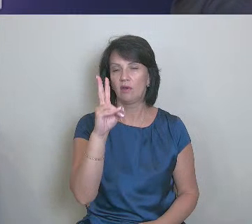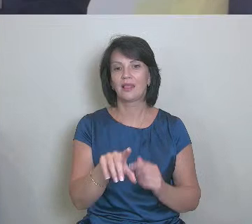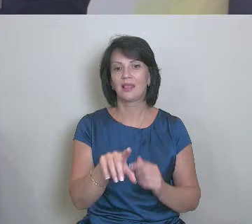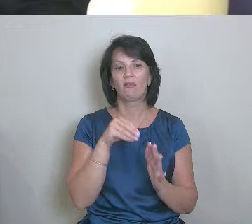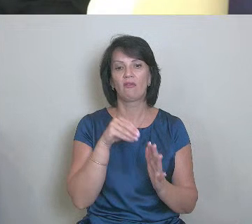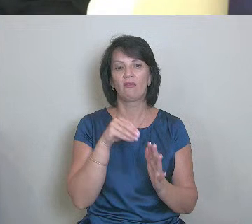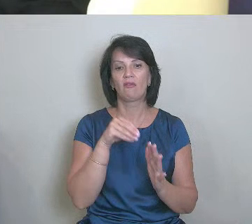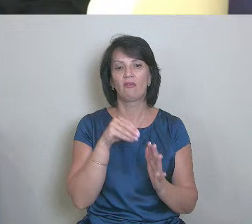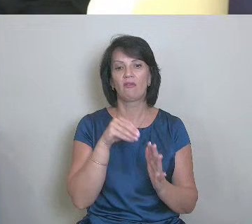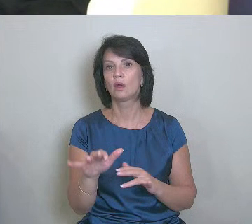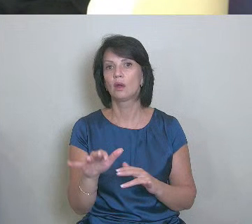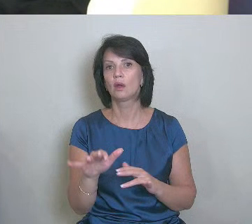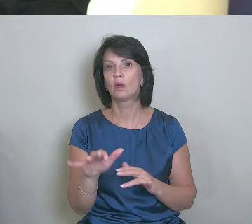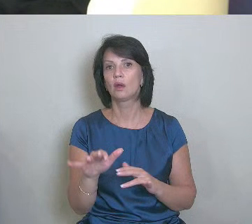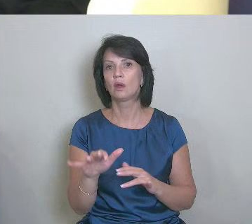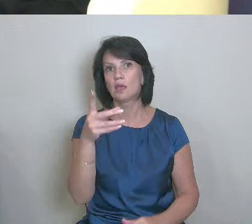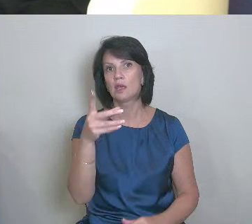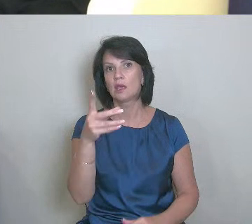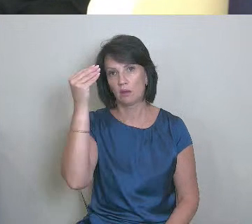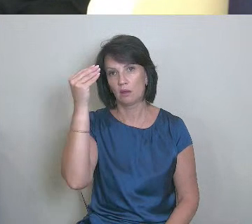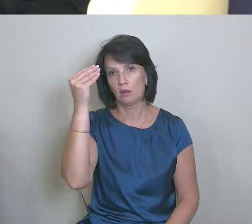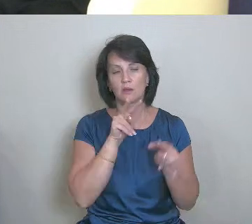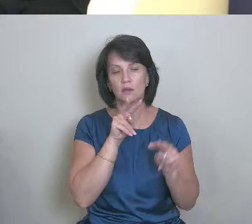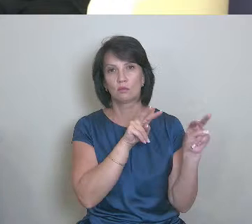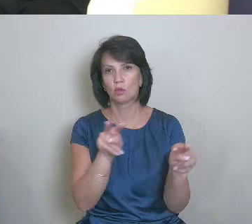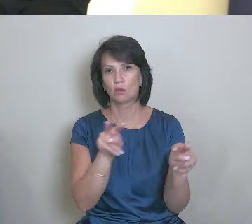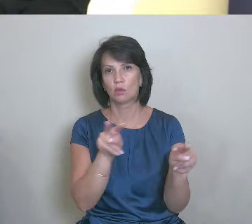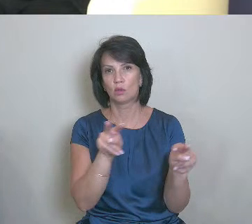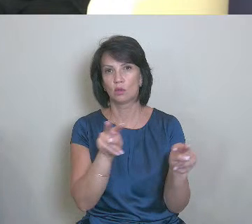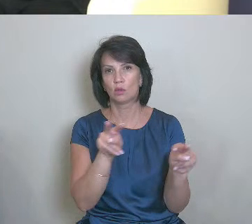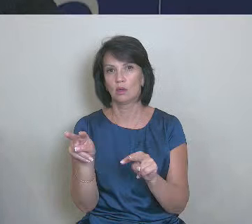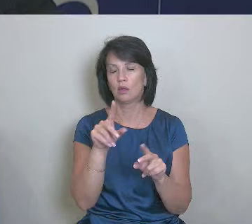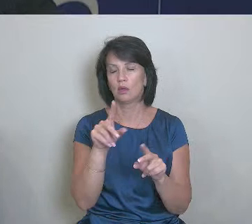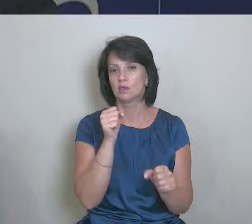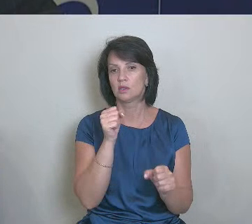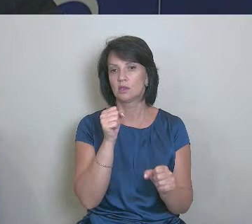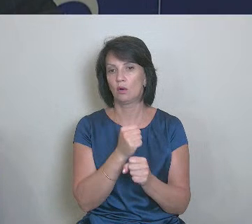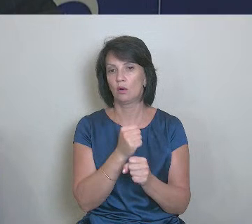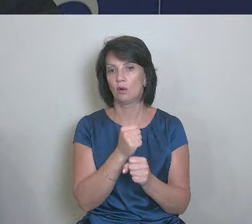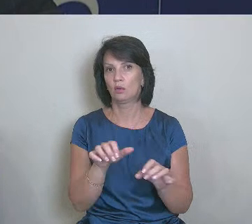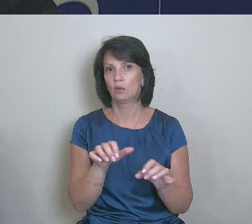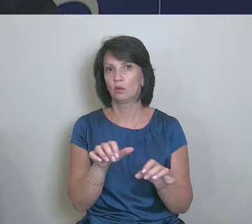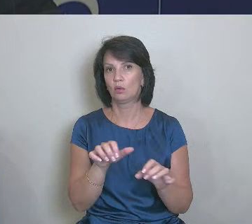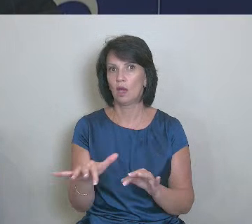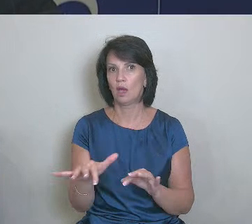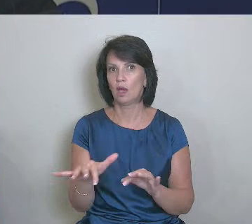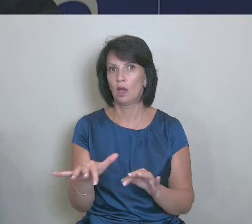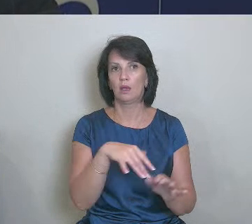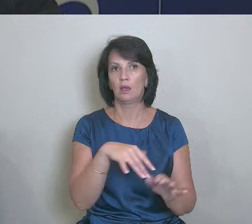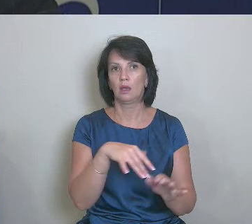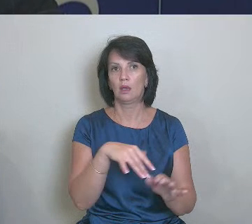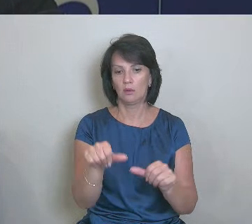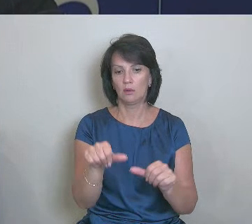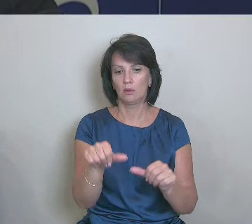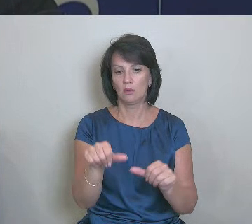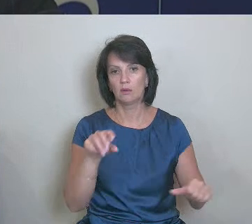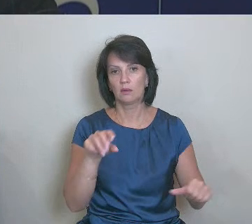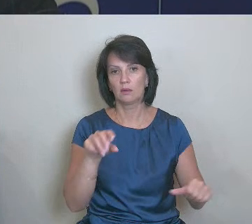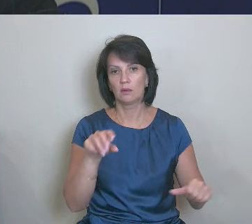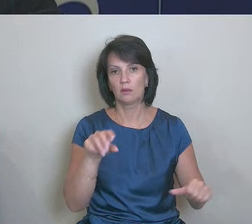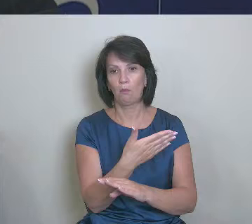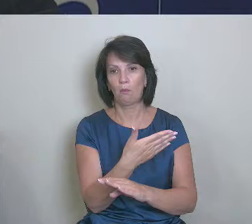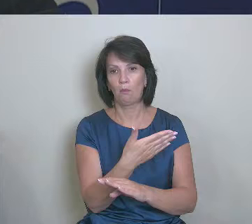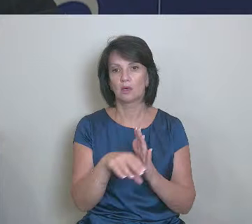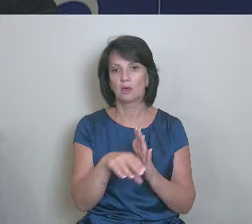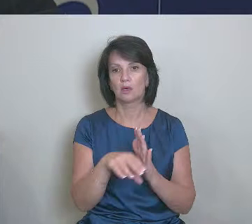criminal liability. So they are taking outside the election process, and observation of